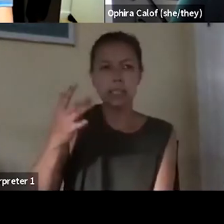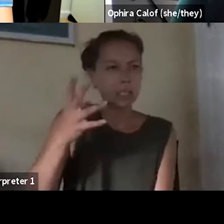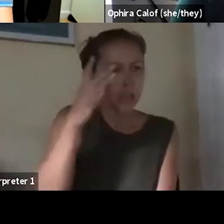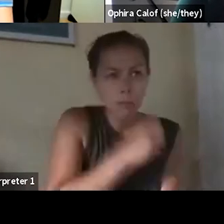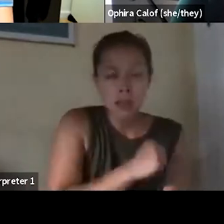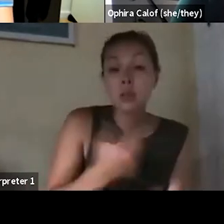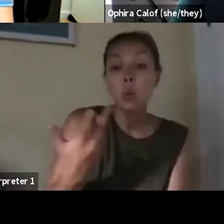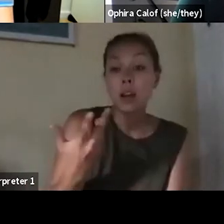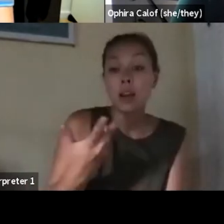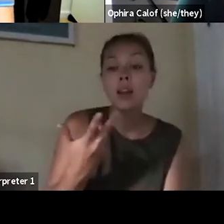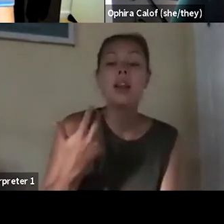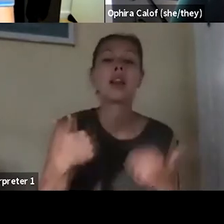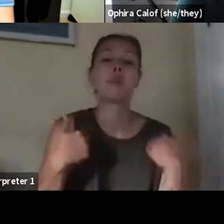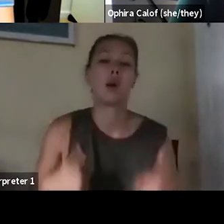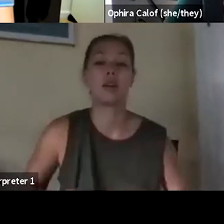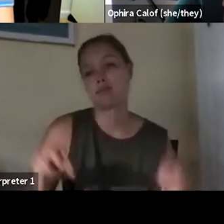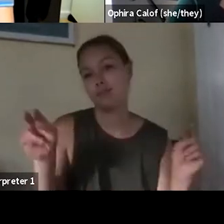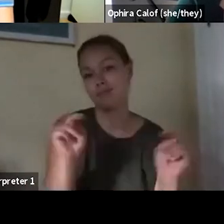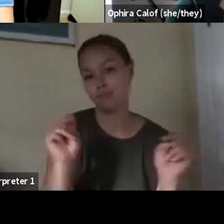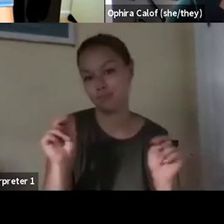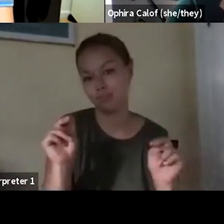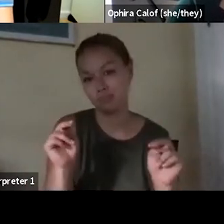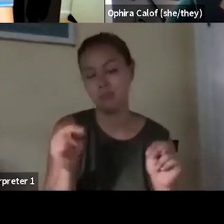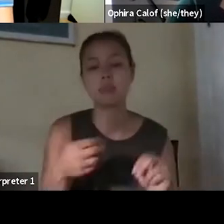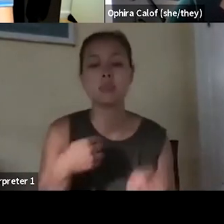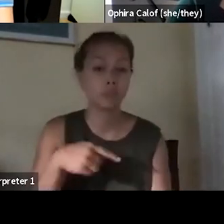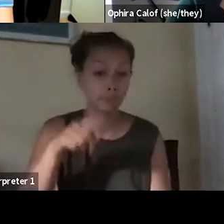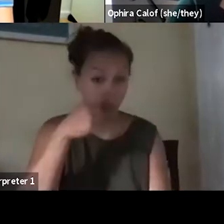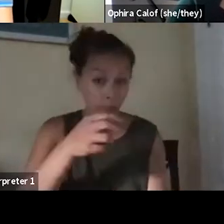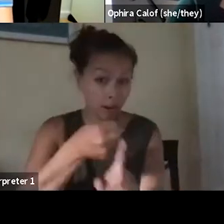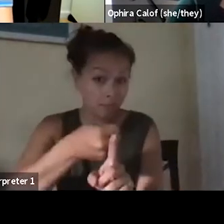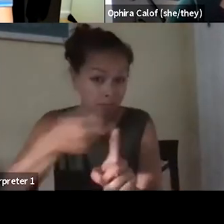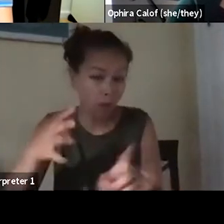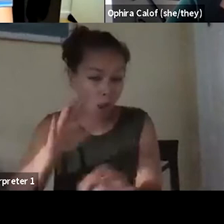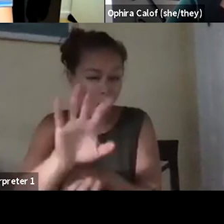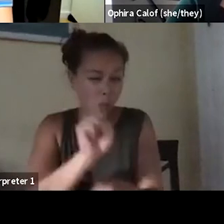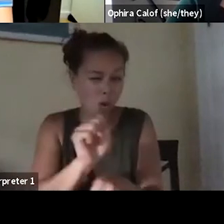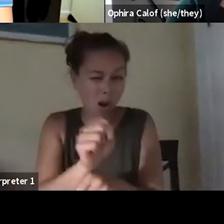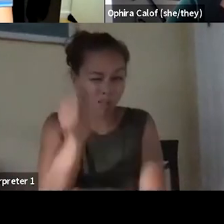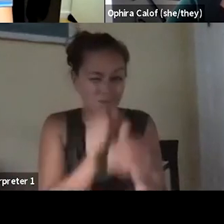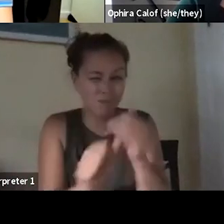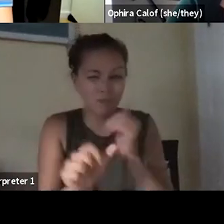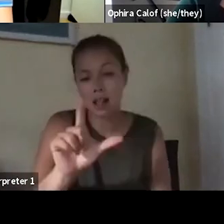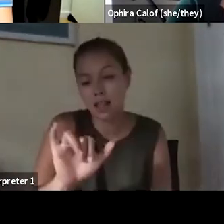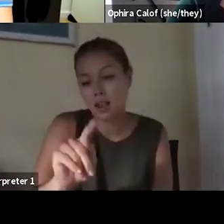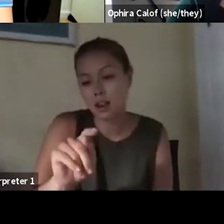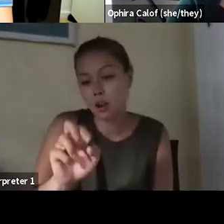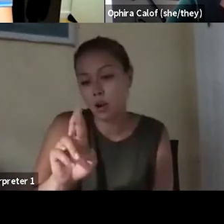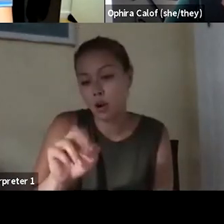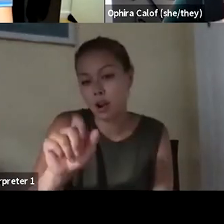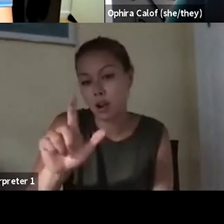I'm wondering if you can talk a little bit about your work, Literally Titanium, and how some of the themes you explore could benefit disabled kids.